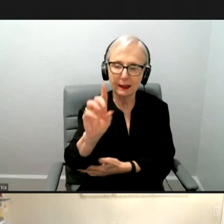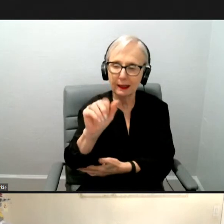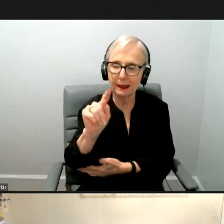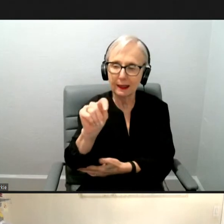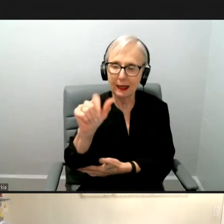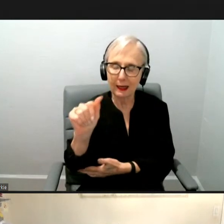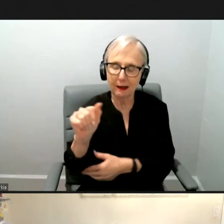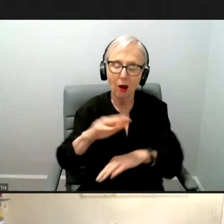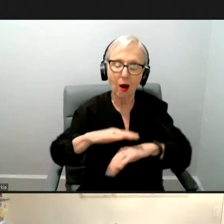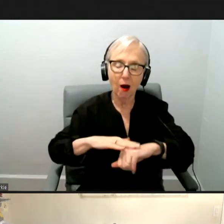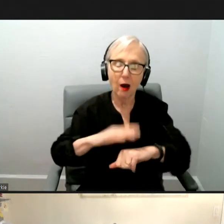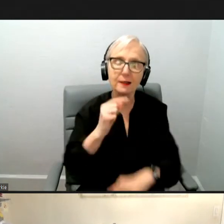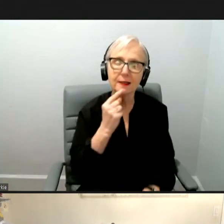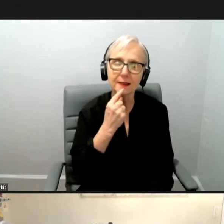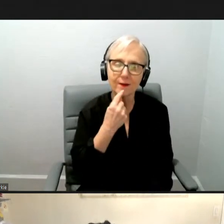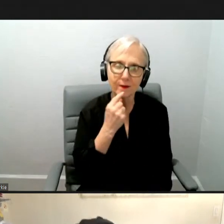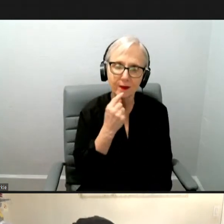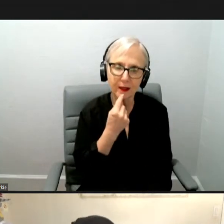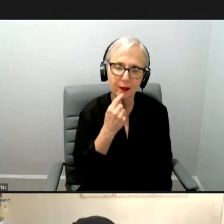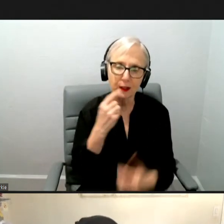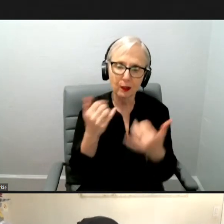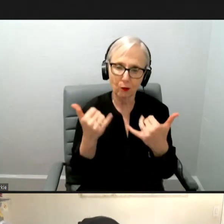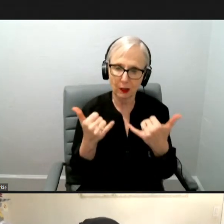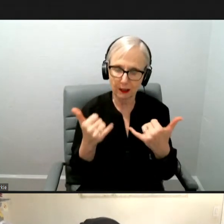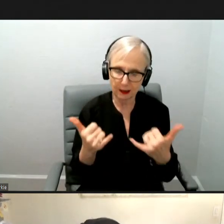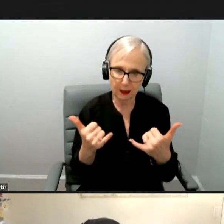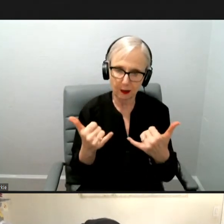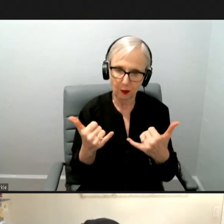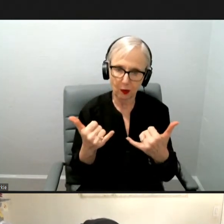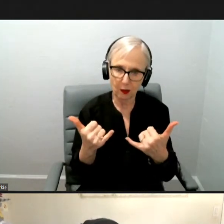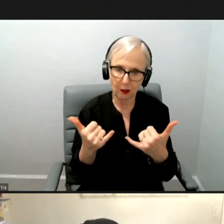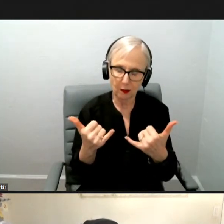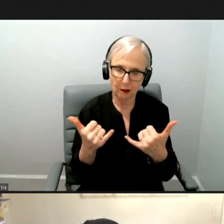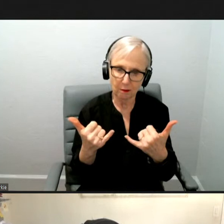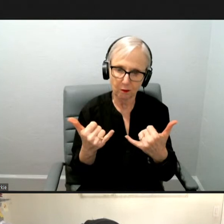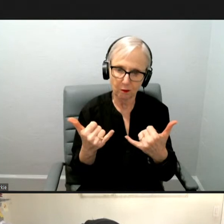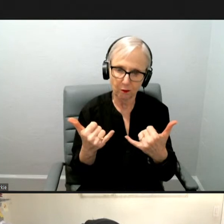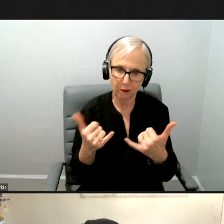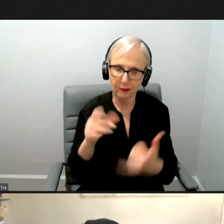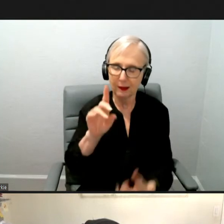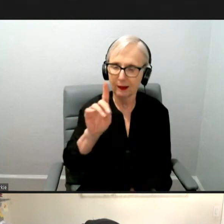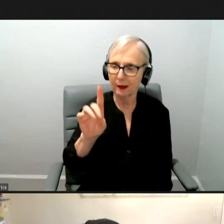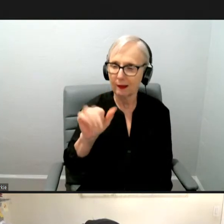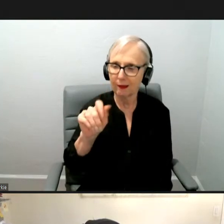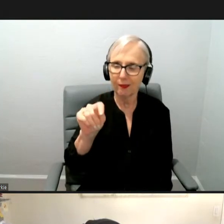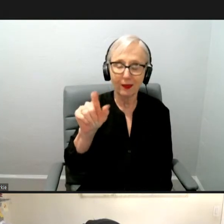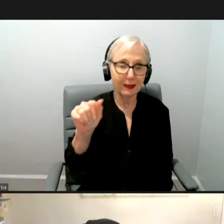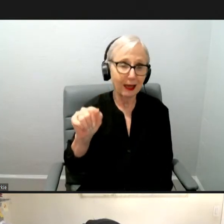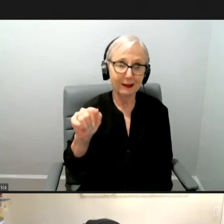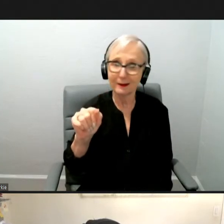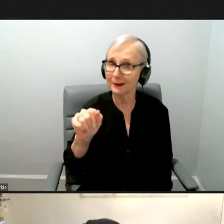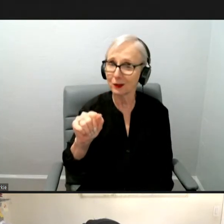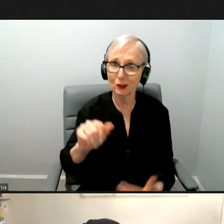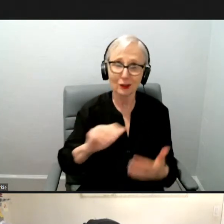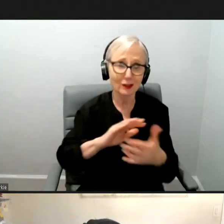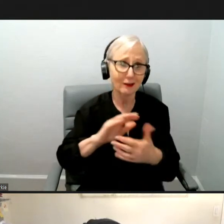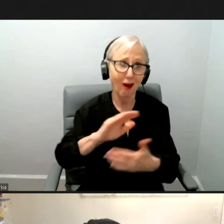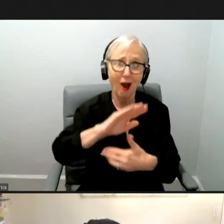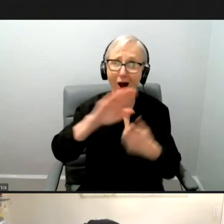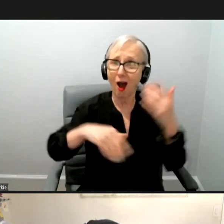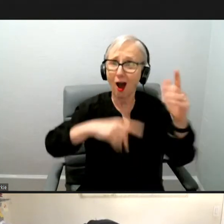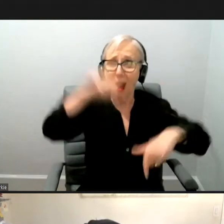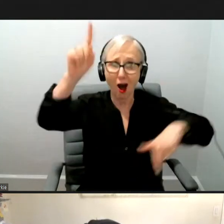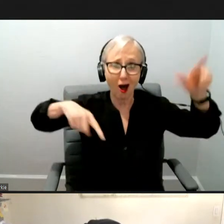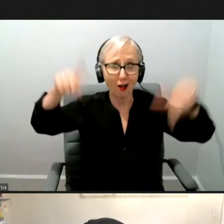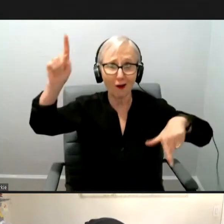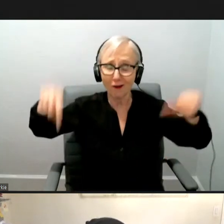at the beginning of the presentation today, the data are kind of all over the place right now with what severity looks